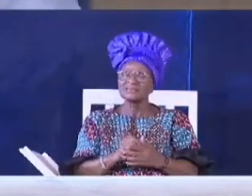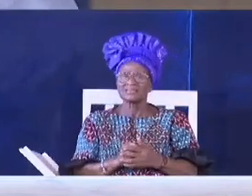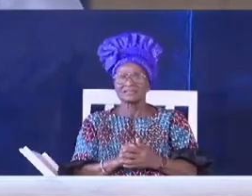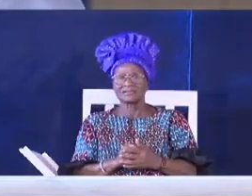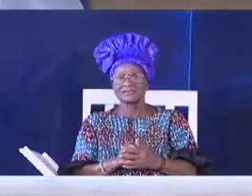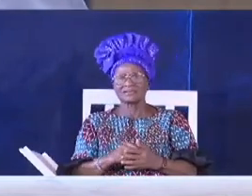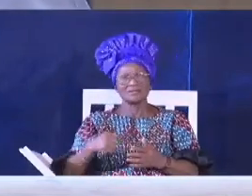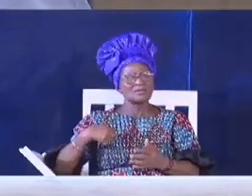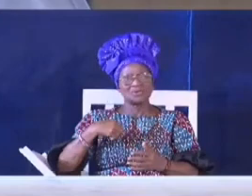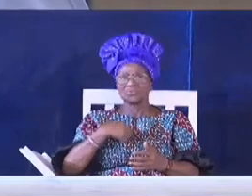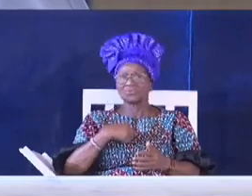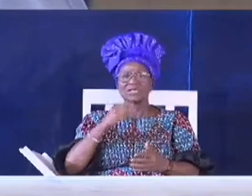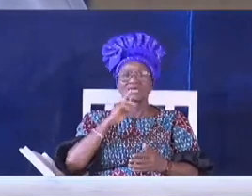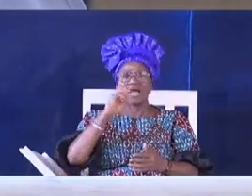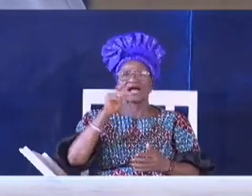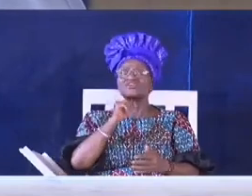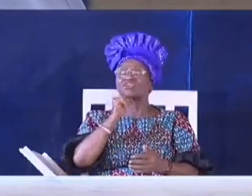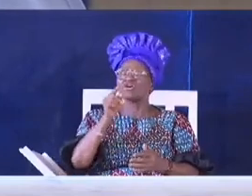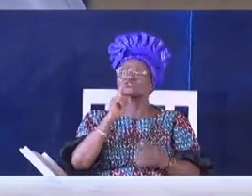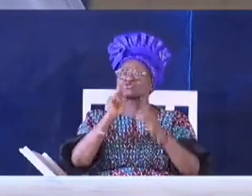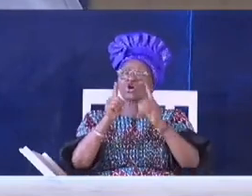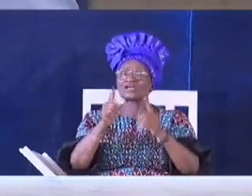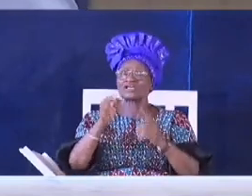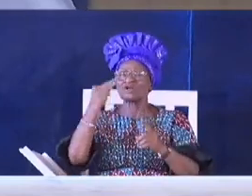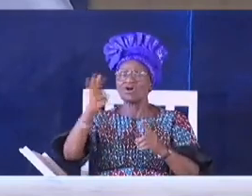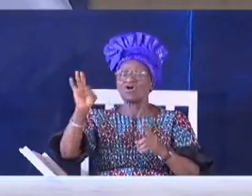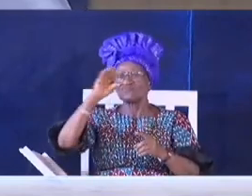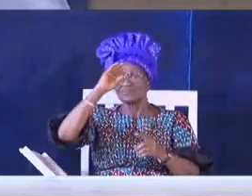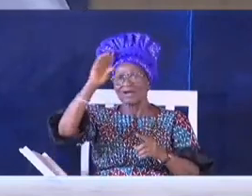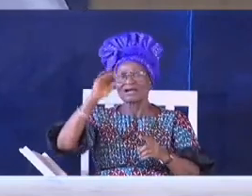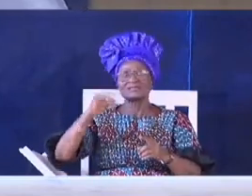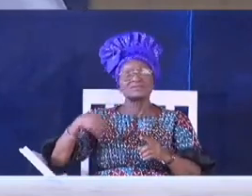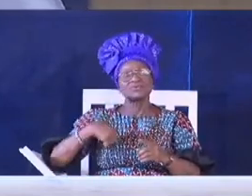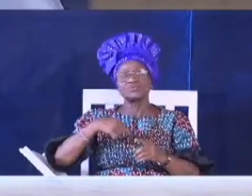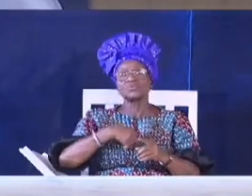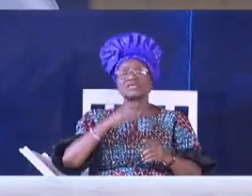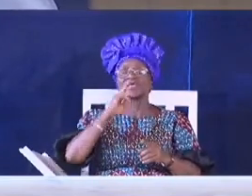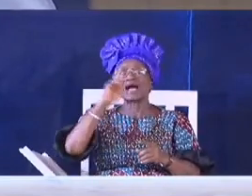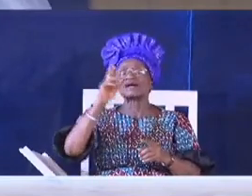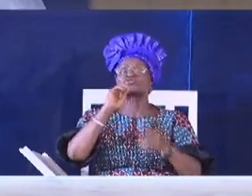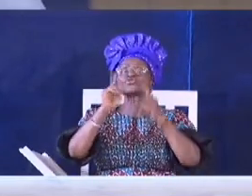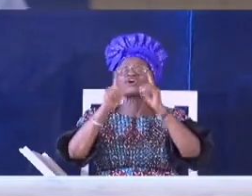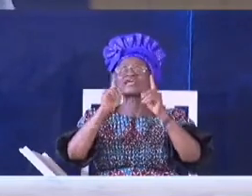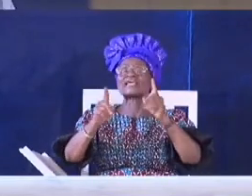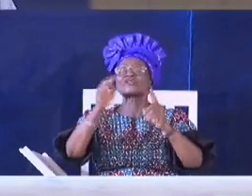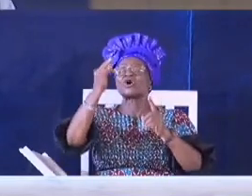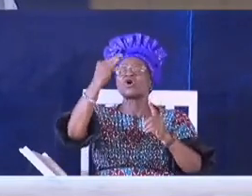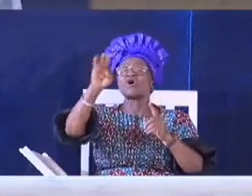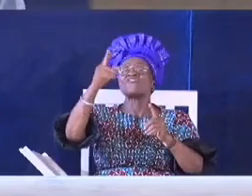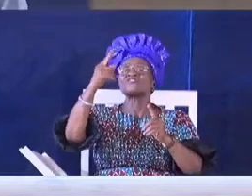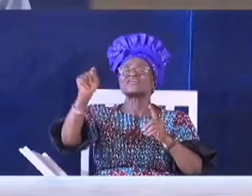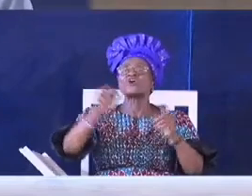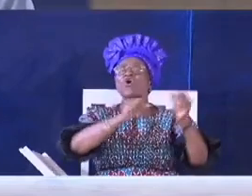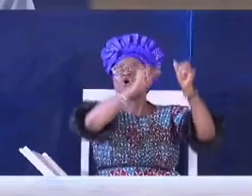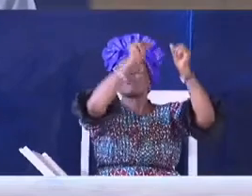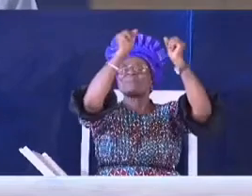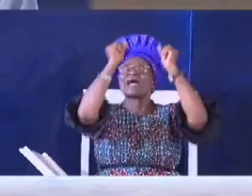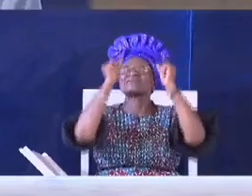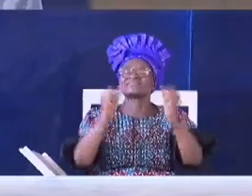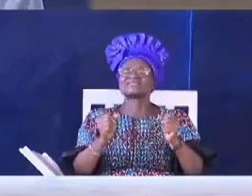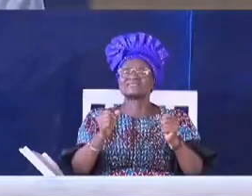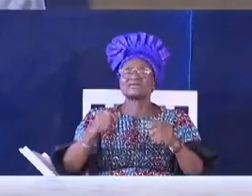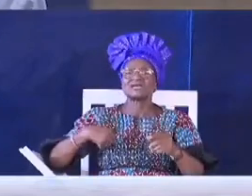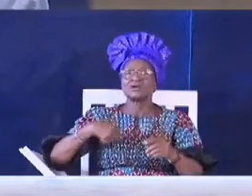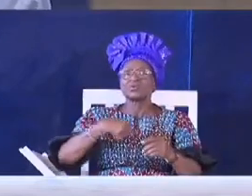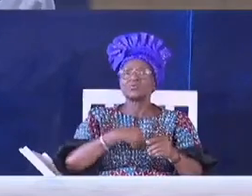We're not talking of man. We're talking of the Almighty. We're talking about the one